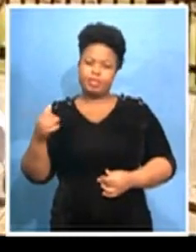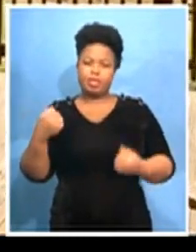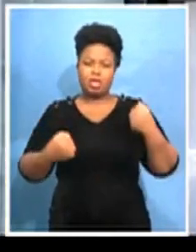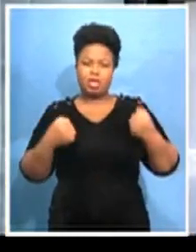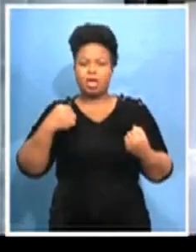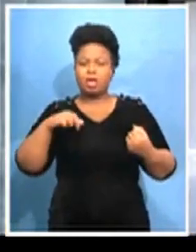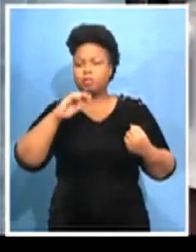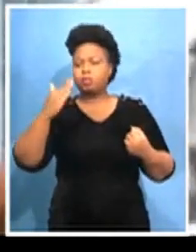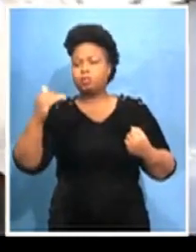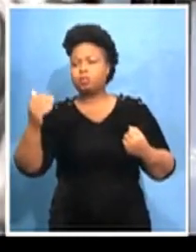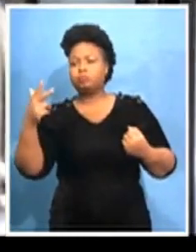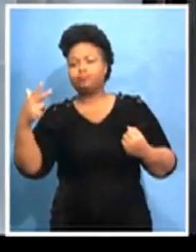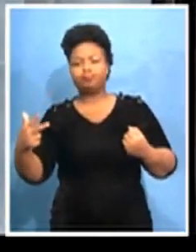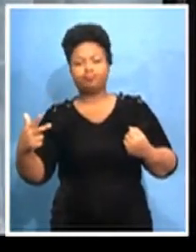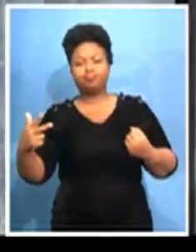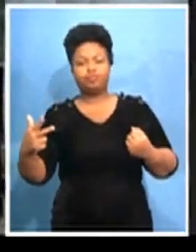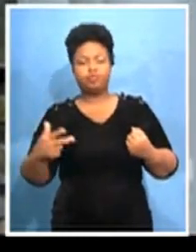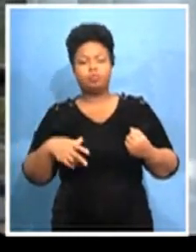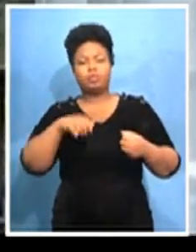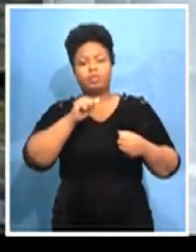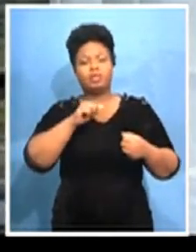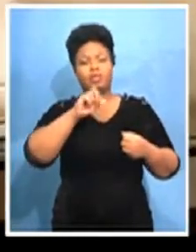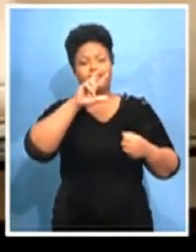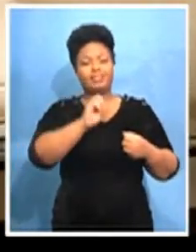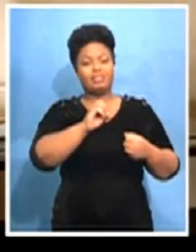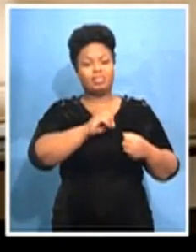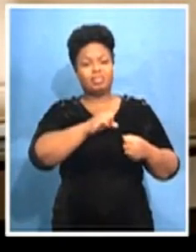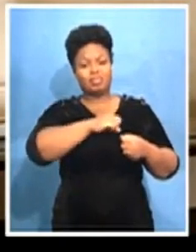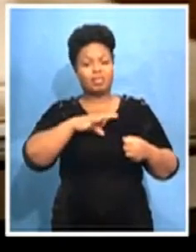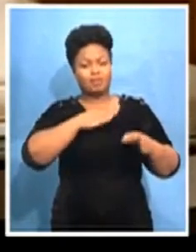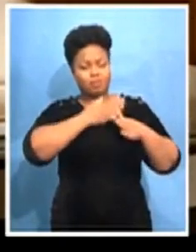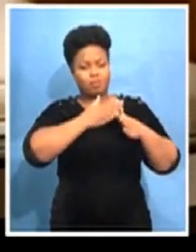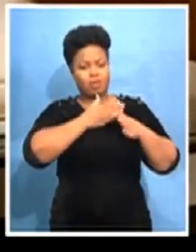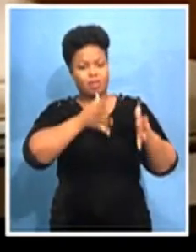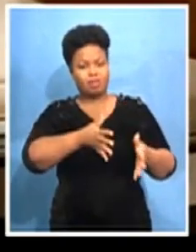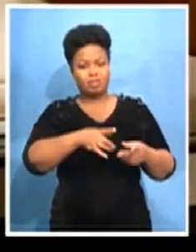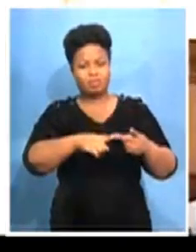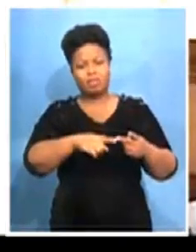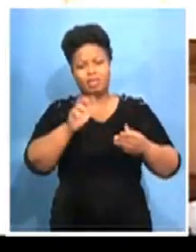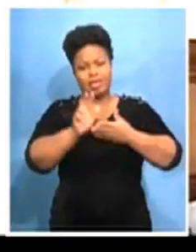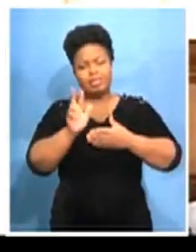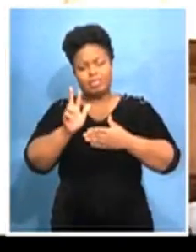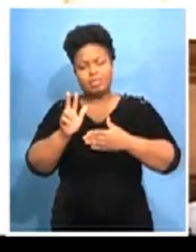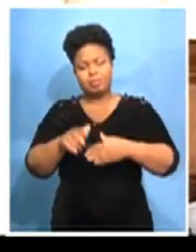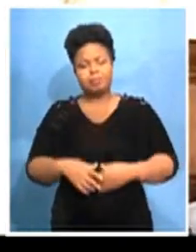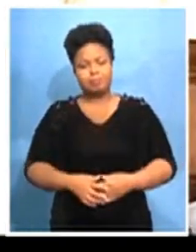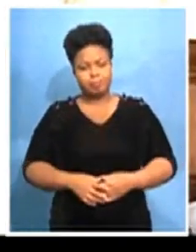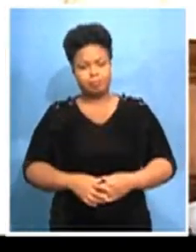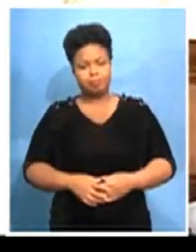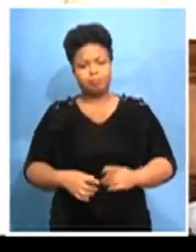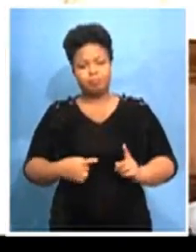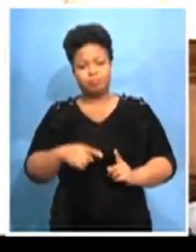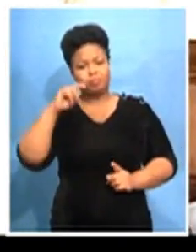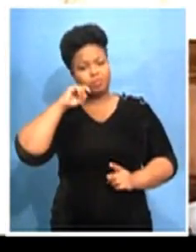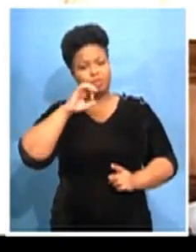80 employees pre-lockdown to just 18. 33-year-old Sipiwe Ndaba is a father